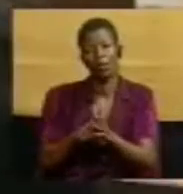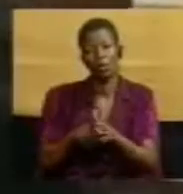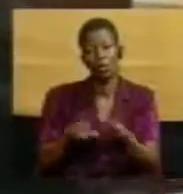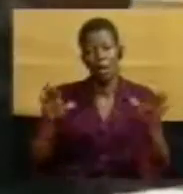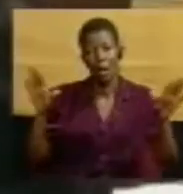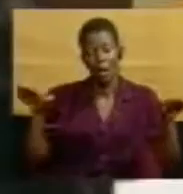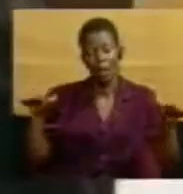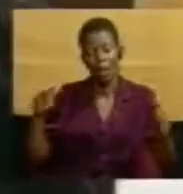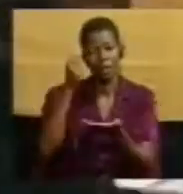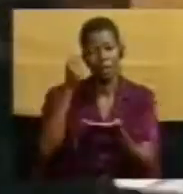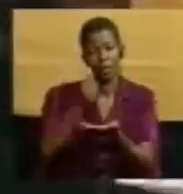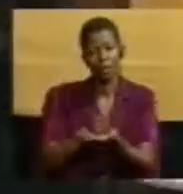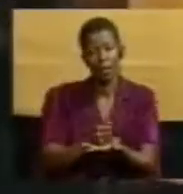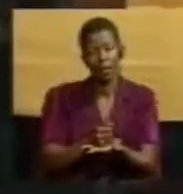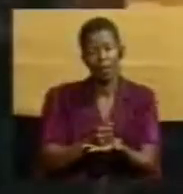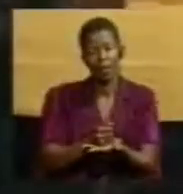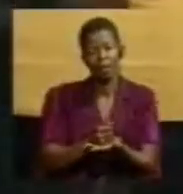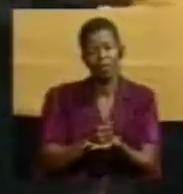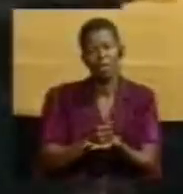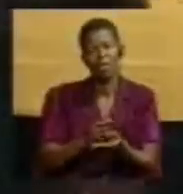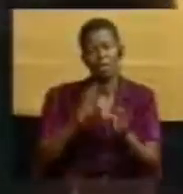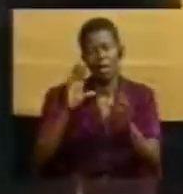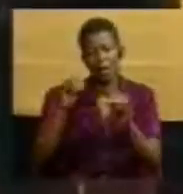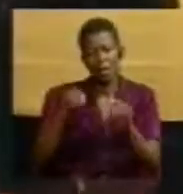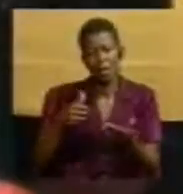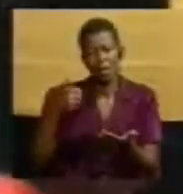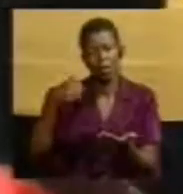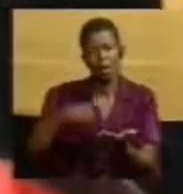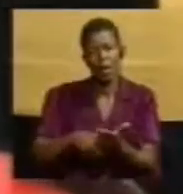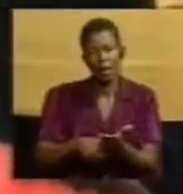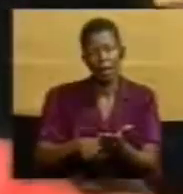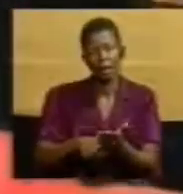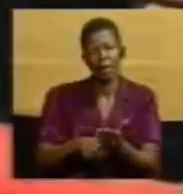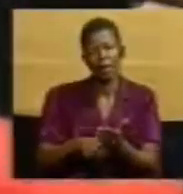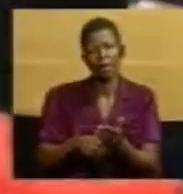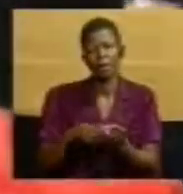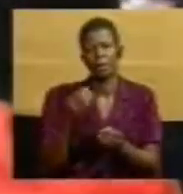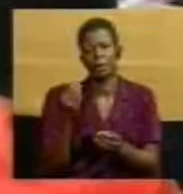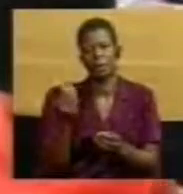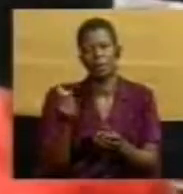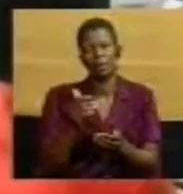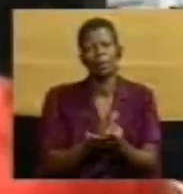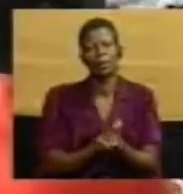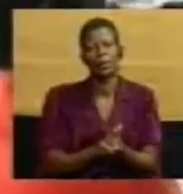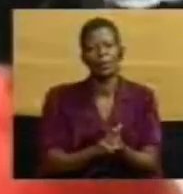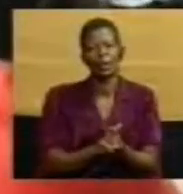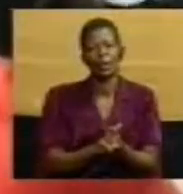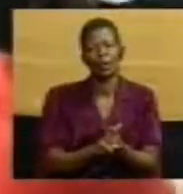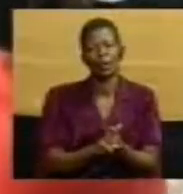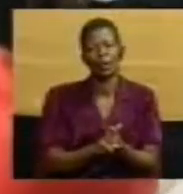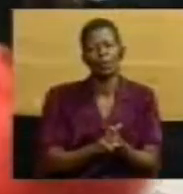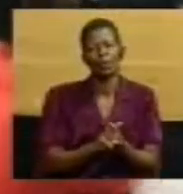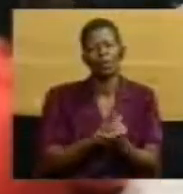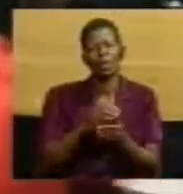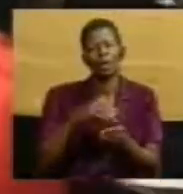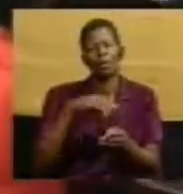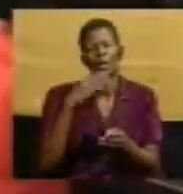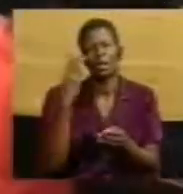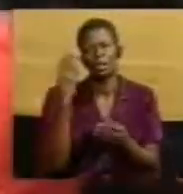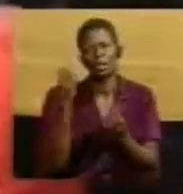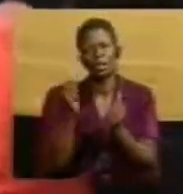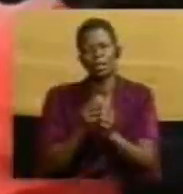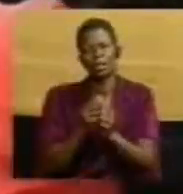the borrowing by the central government from the central bank to about 10% of the total